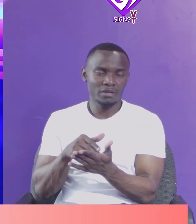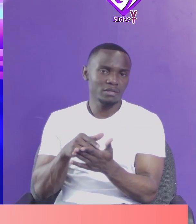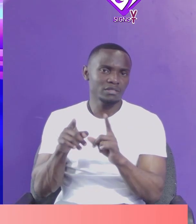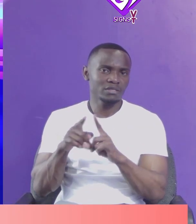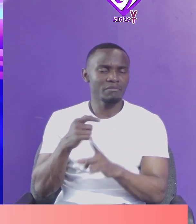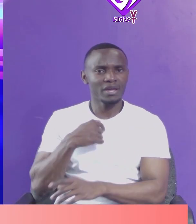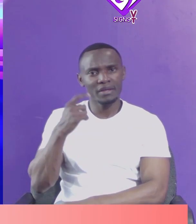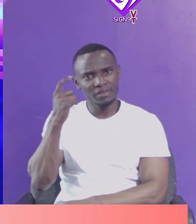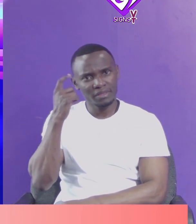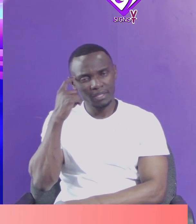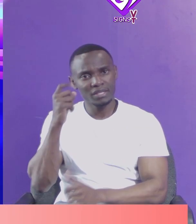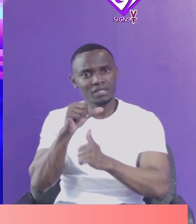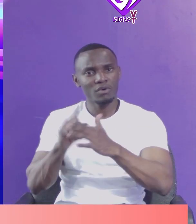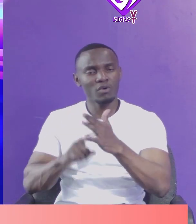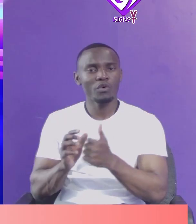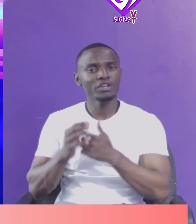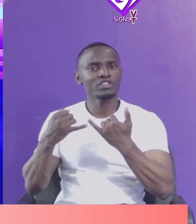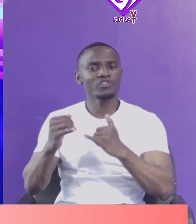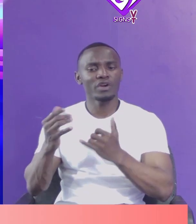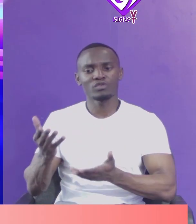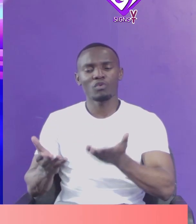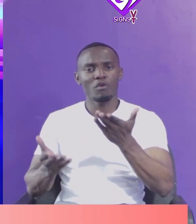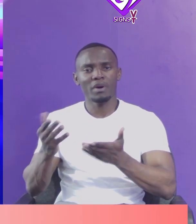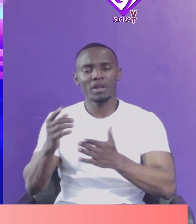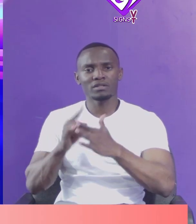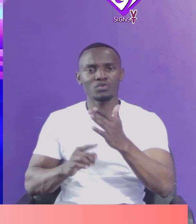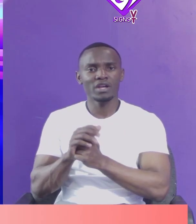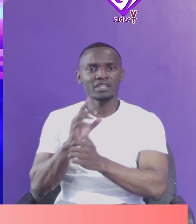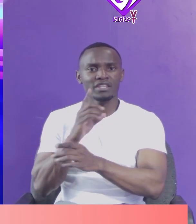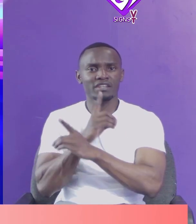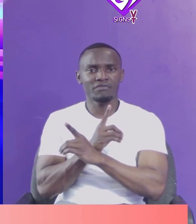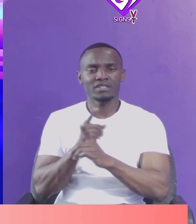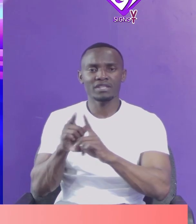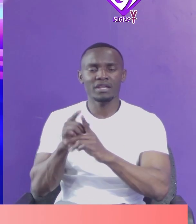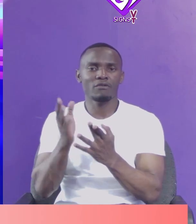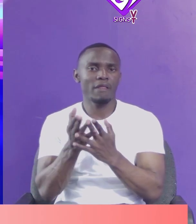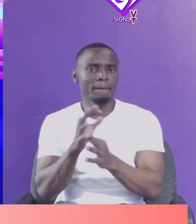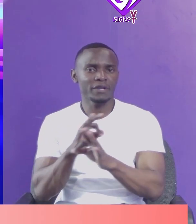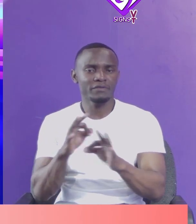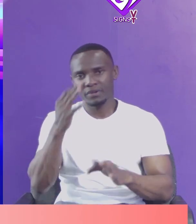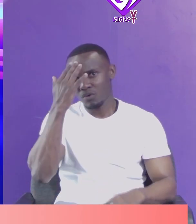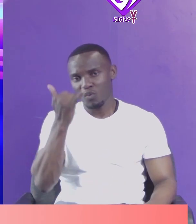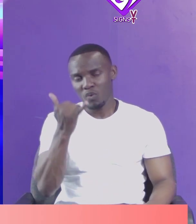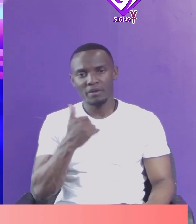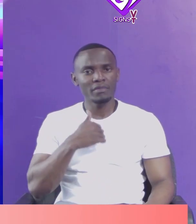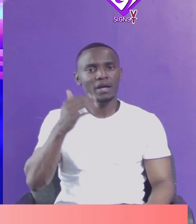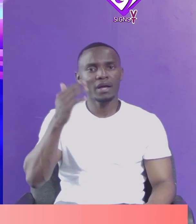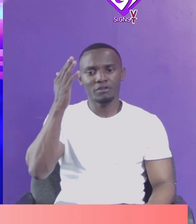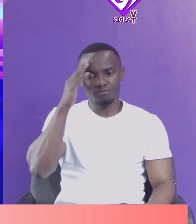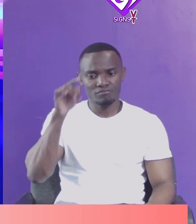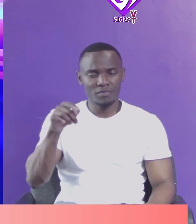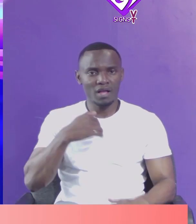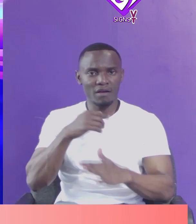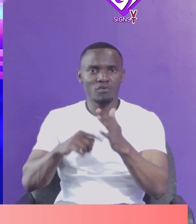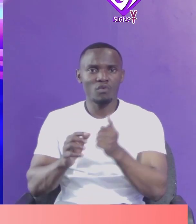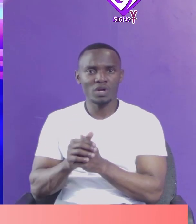about trying to balance into the back line actually Bayern really has, and also the midfield part of it. Because I know like they have a rotational